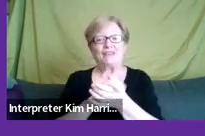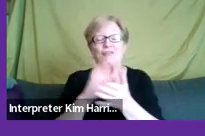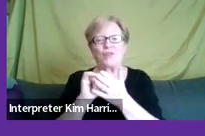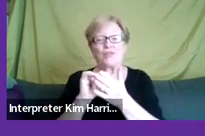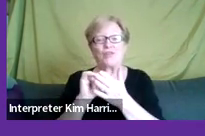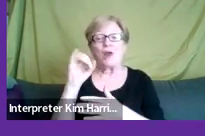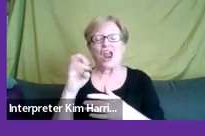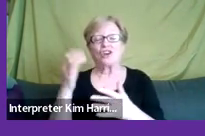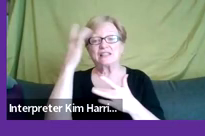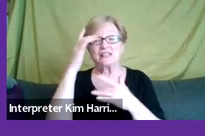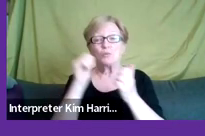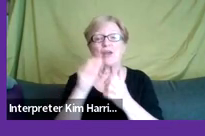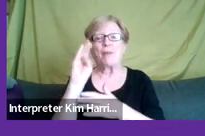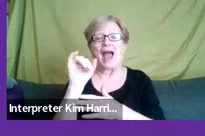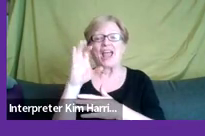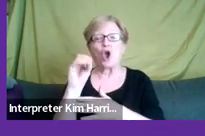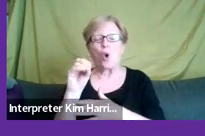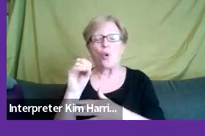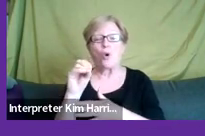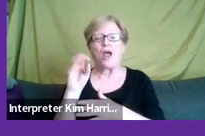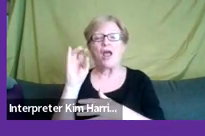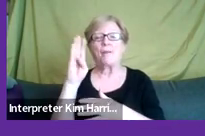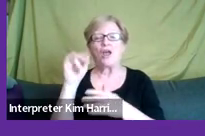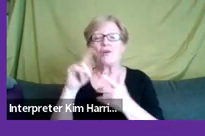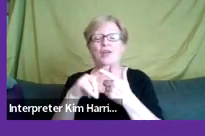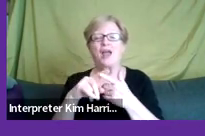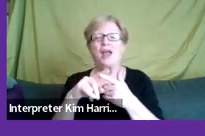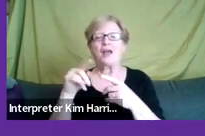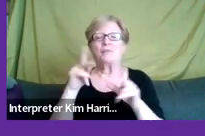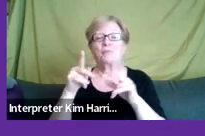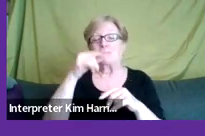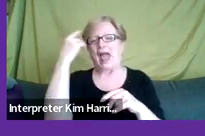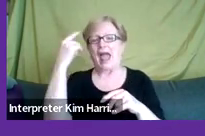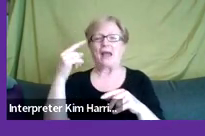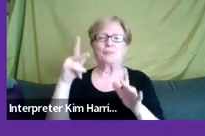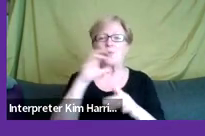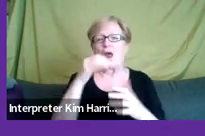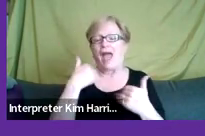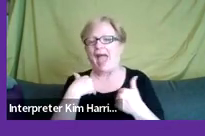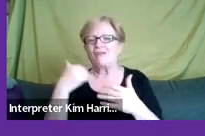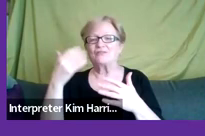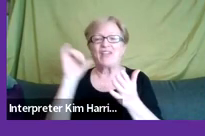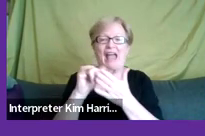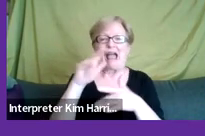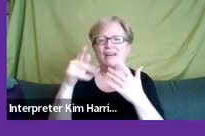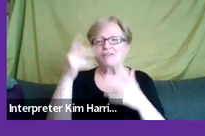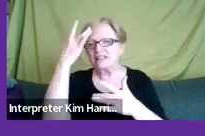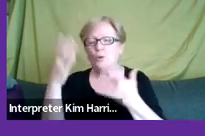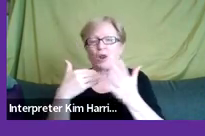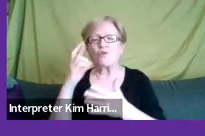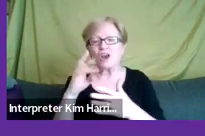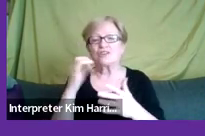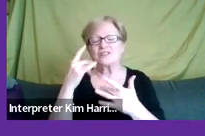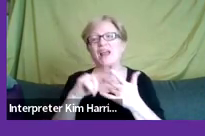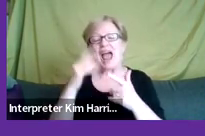to bioethics that they believe BIPOC people don't have rare disease. There's a lot of work to do in that space. Yes, I agree with you. A